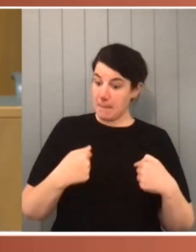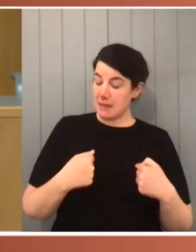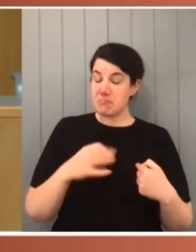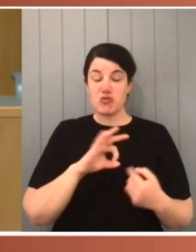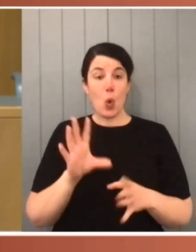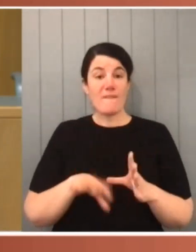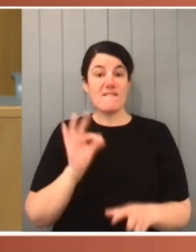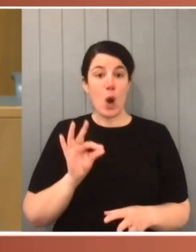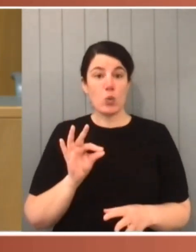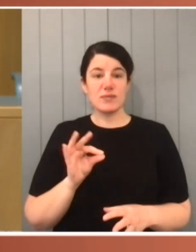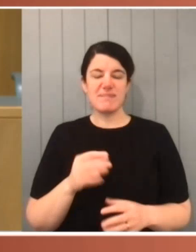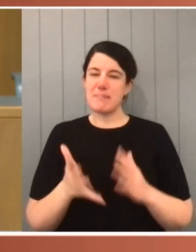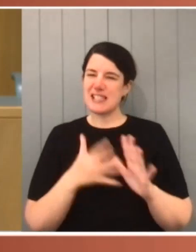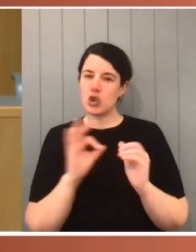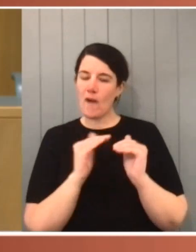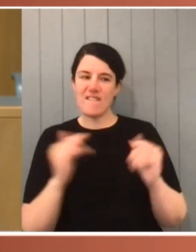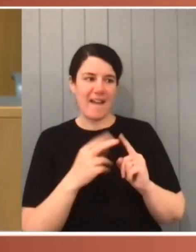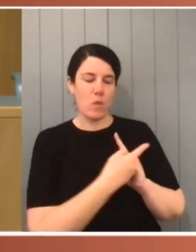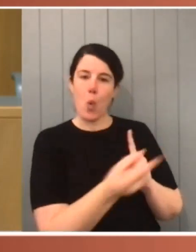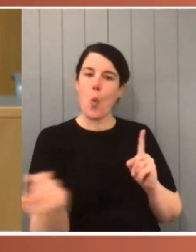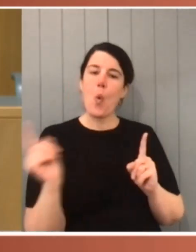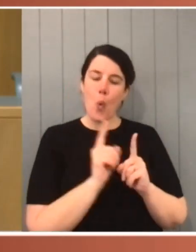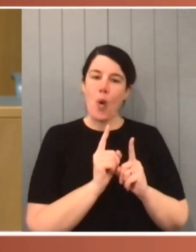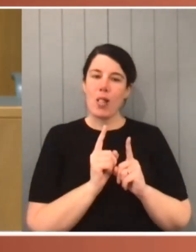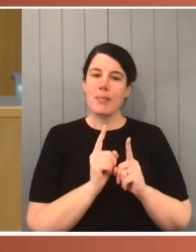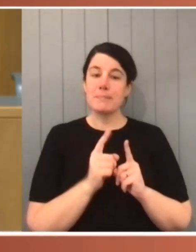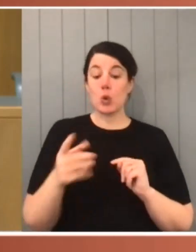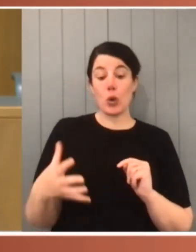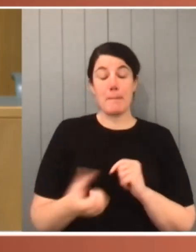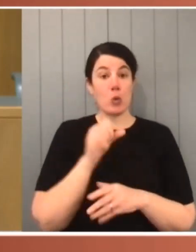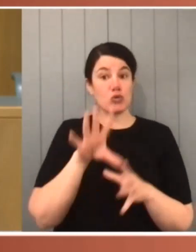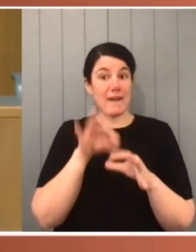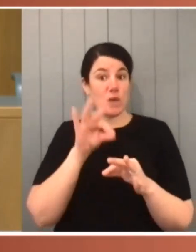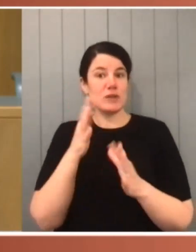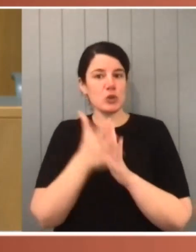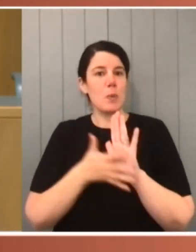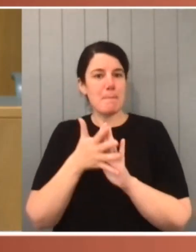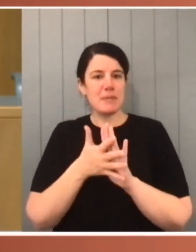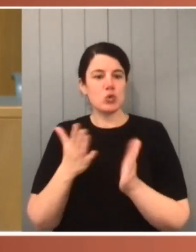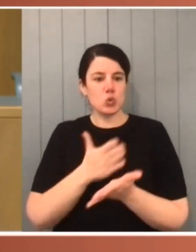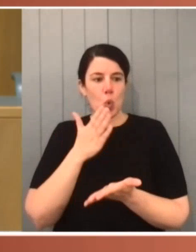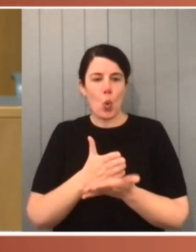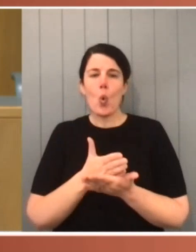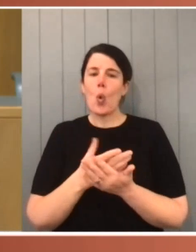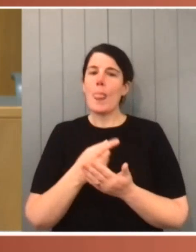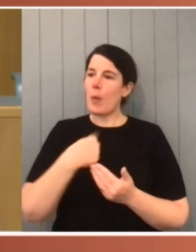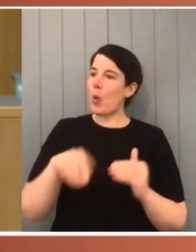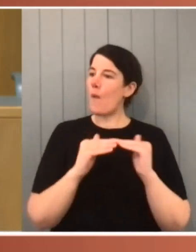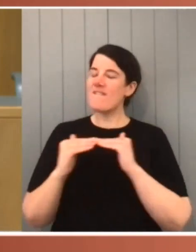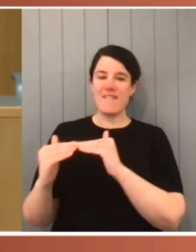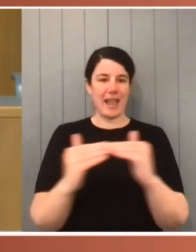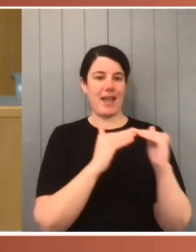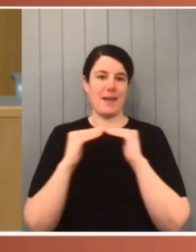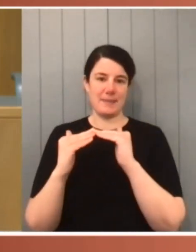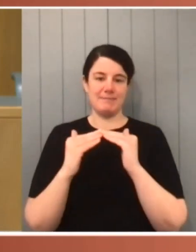unfair towards them. So compulsory voting helps to ensure that people do not act in an unfair way towards their fellow citizens. So I'll come back to these